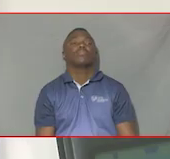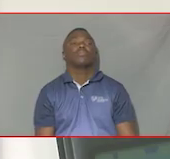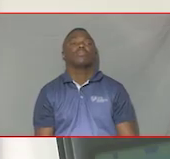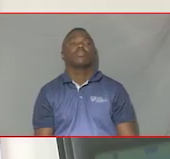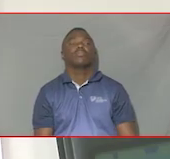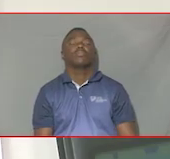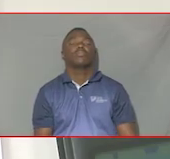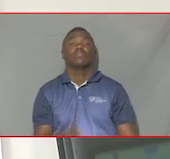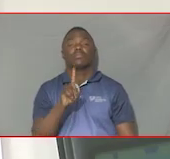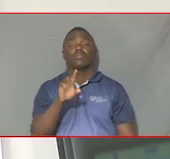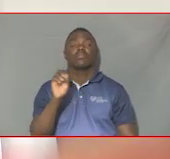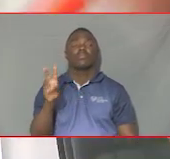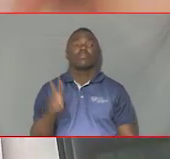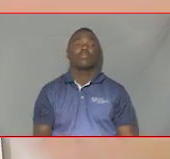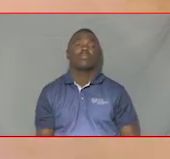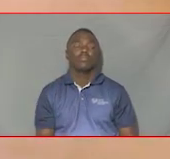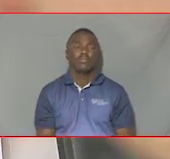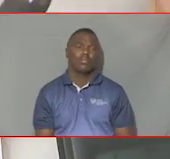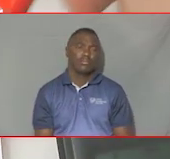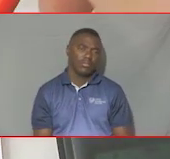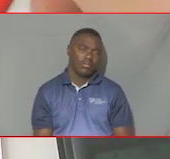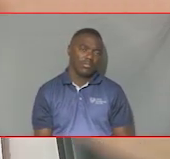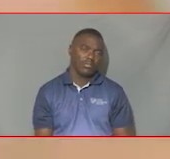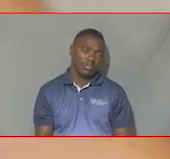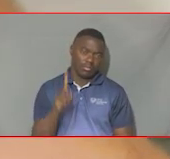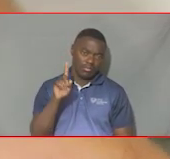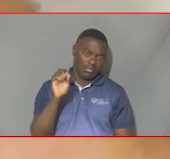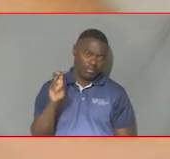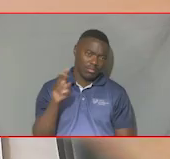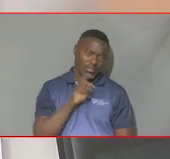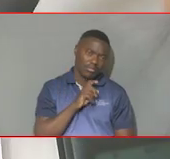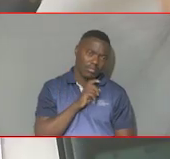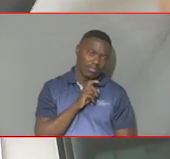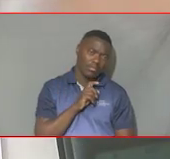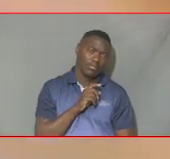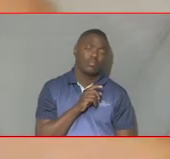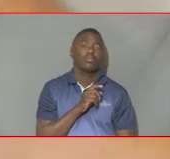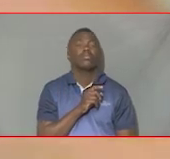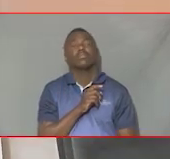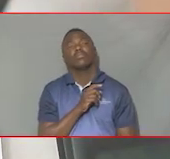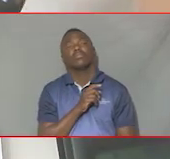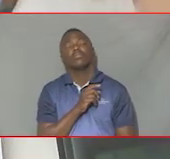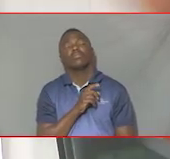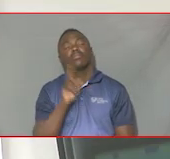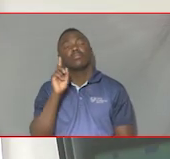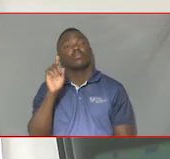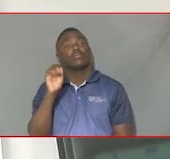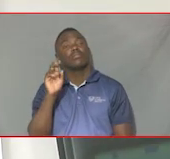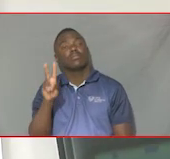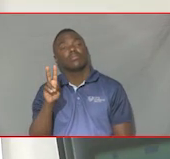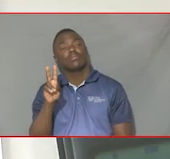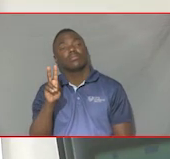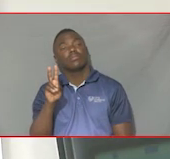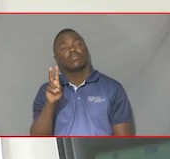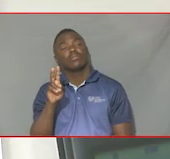102. Right, if I use 102, do you see? If I look in terms of the x value, 102 does not